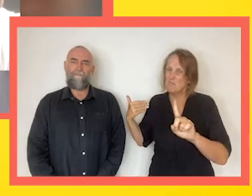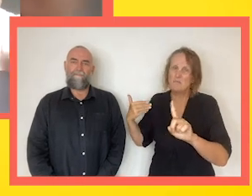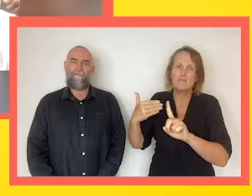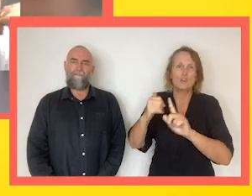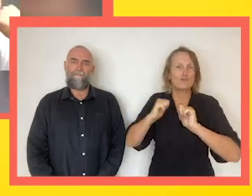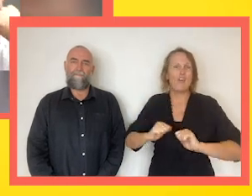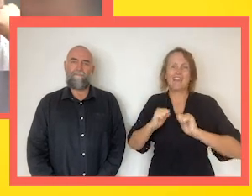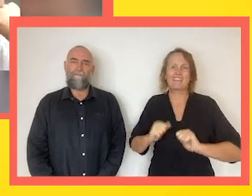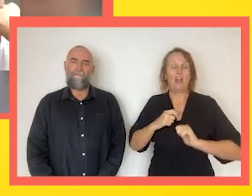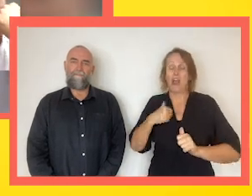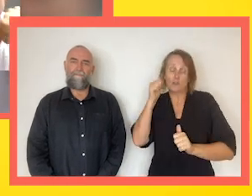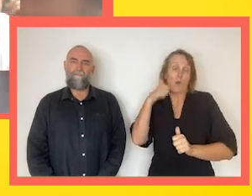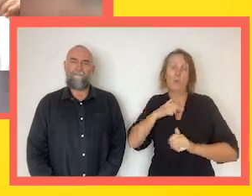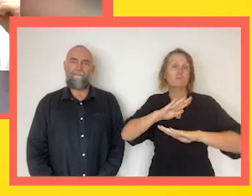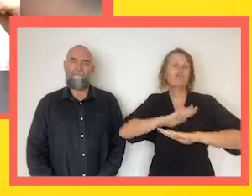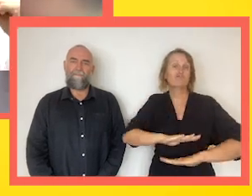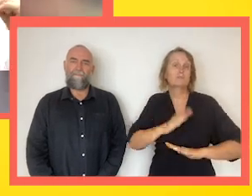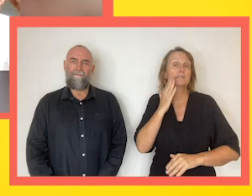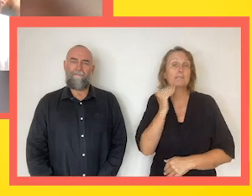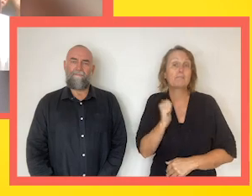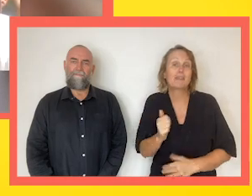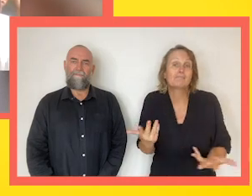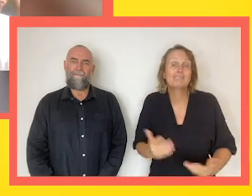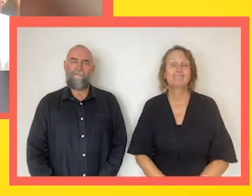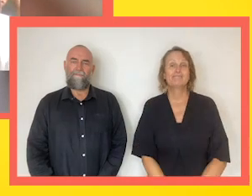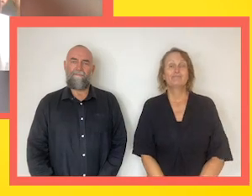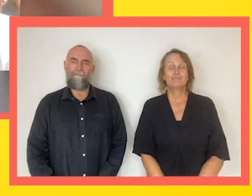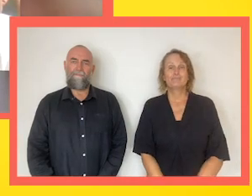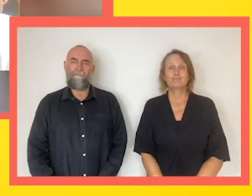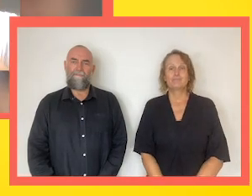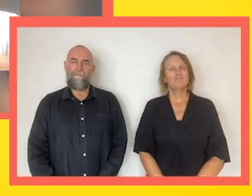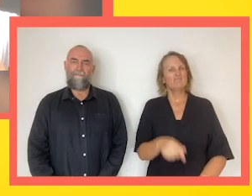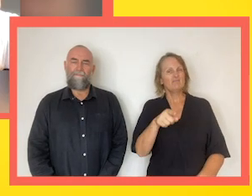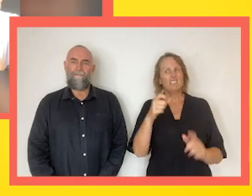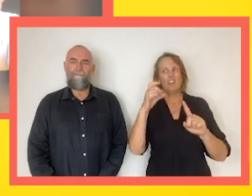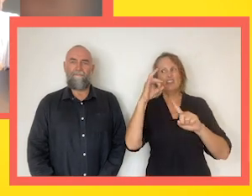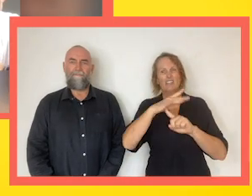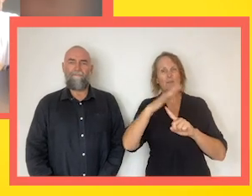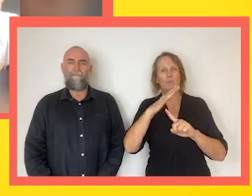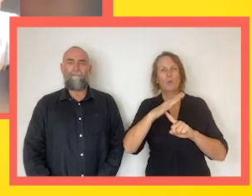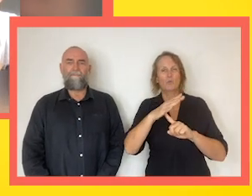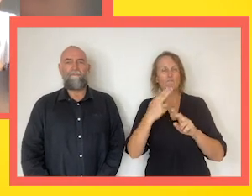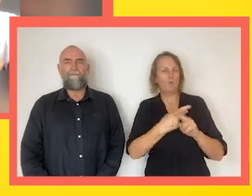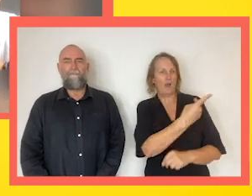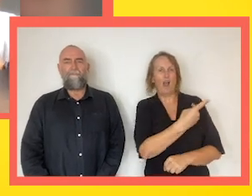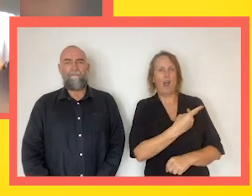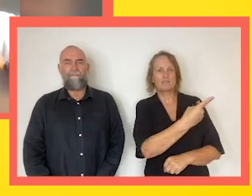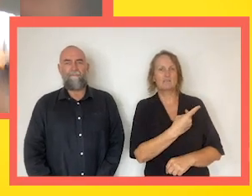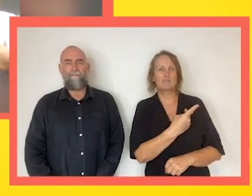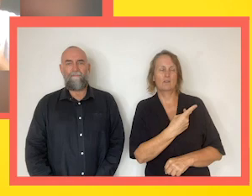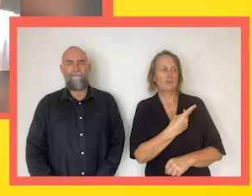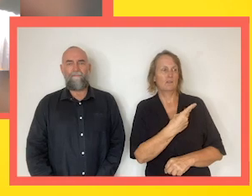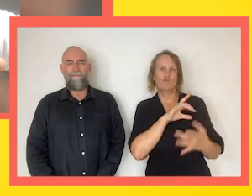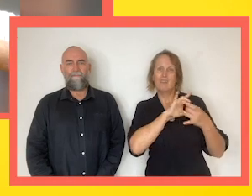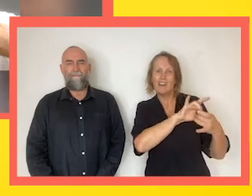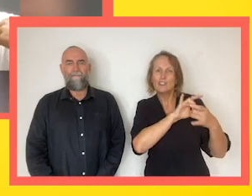could, like I know that I'll be happy with the result no matter what. Yeah, it's such an important thing for us. The dynamic in the boat is